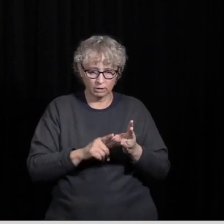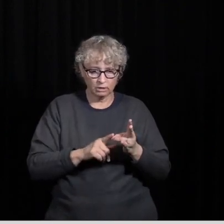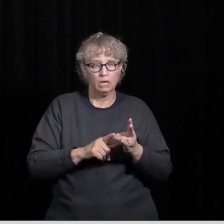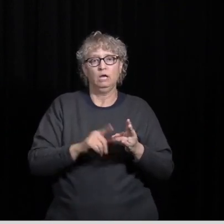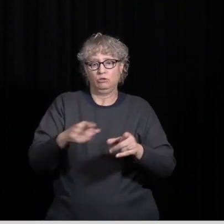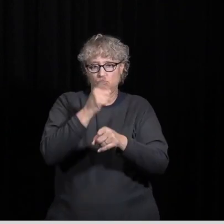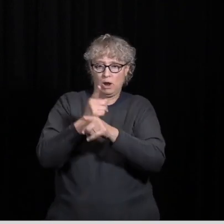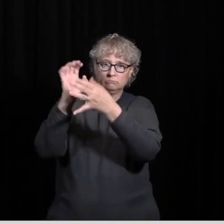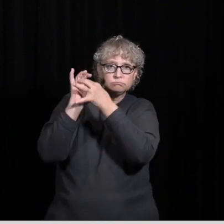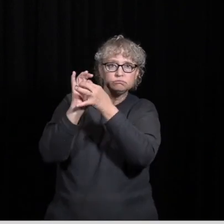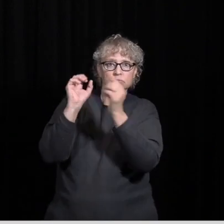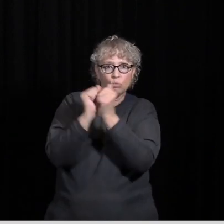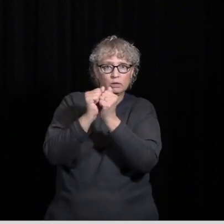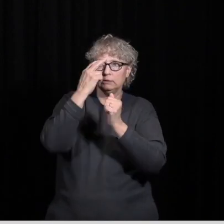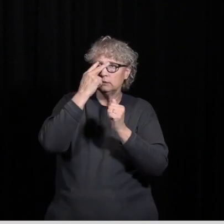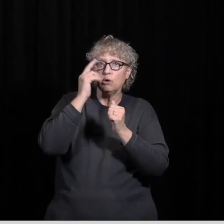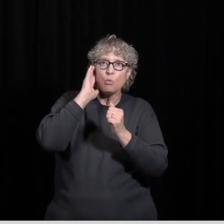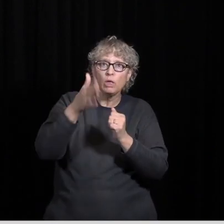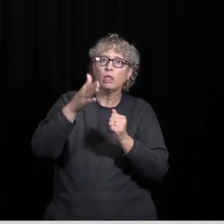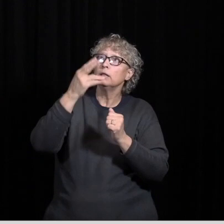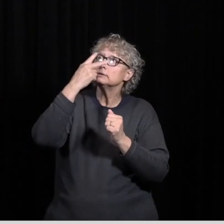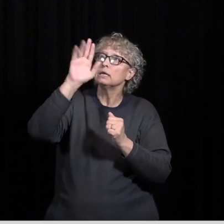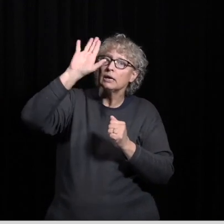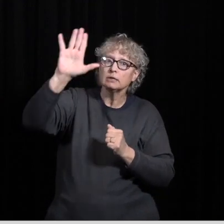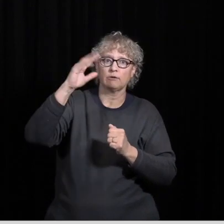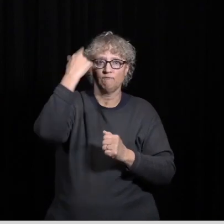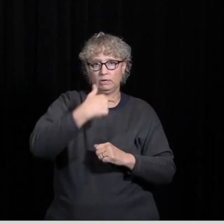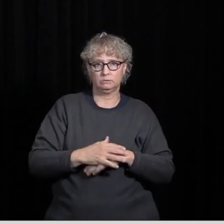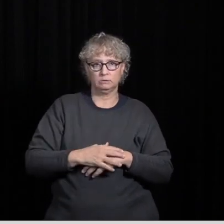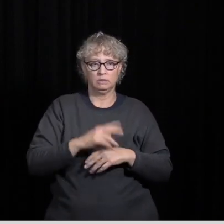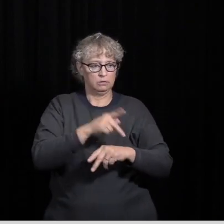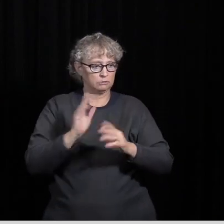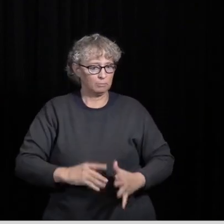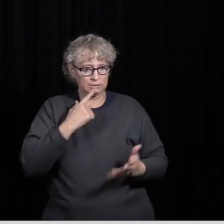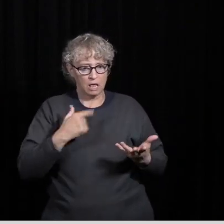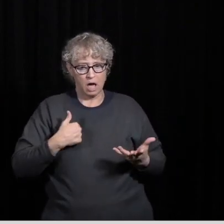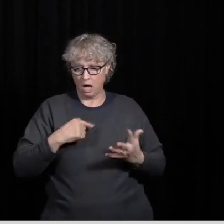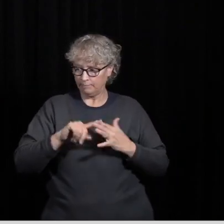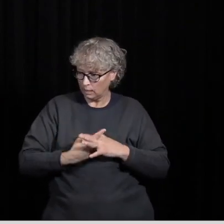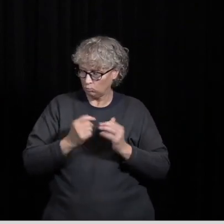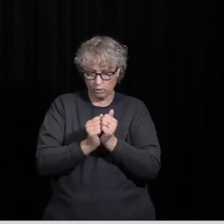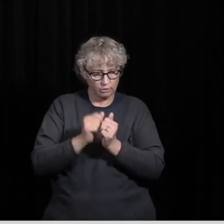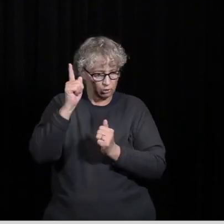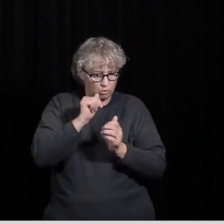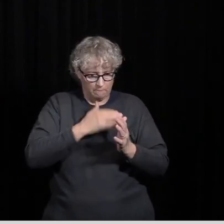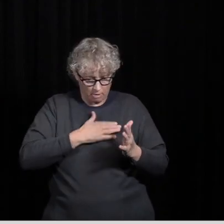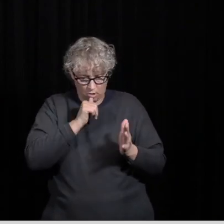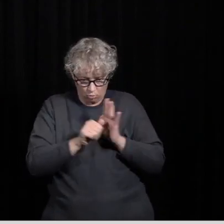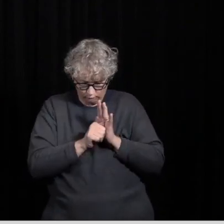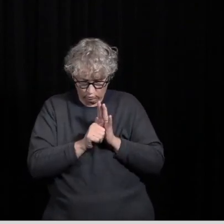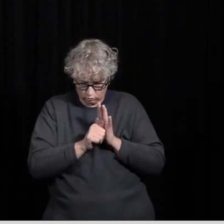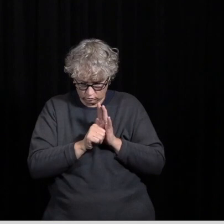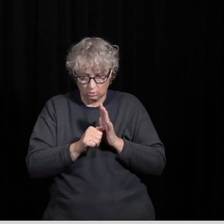behold his face. And so at the end of the psalm, the psalmist is just looking and saying, man, God, I begin and you're my refuge, and at the end, I